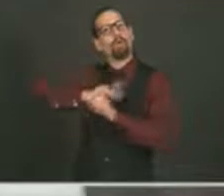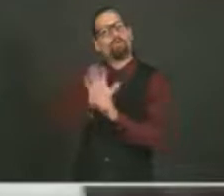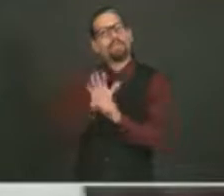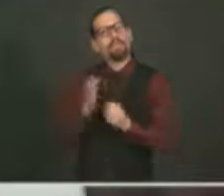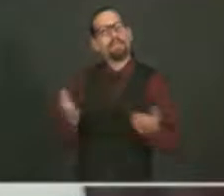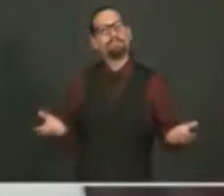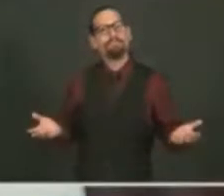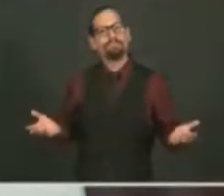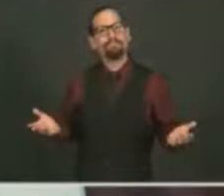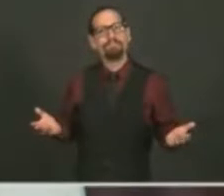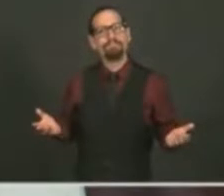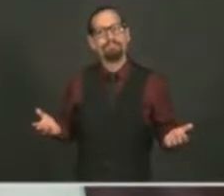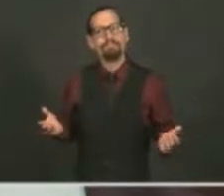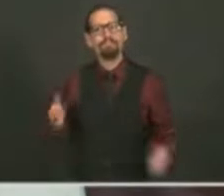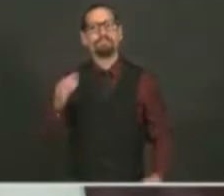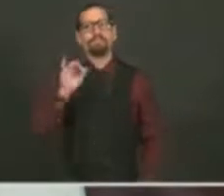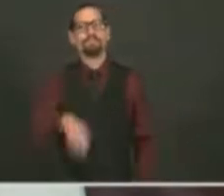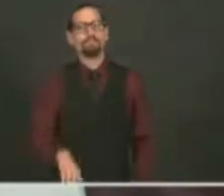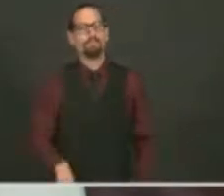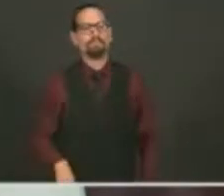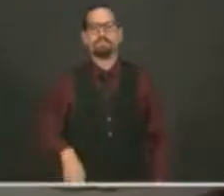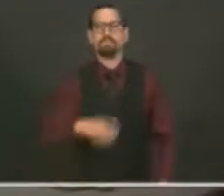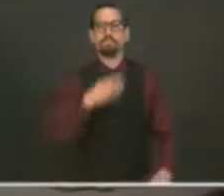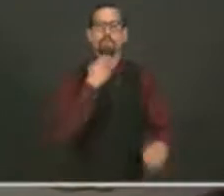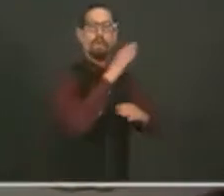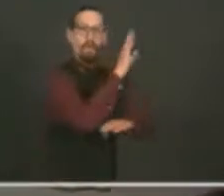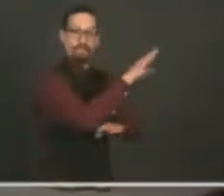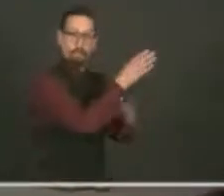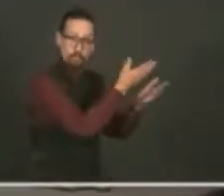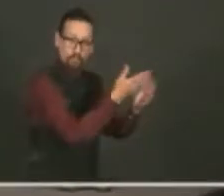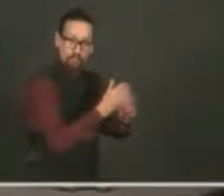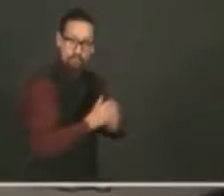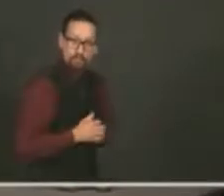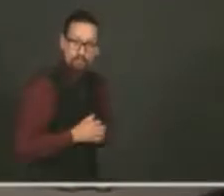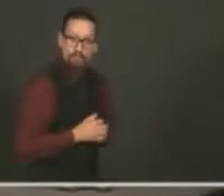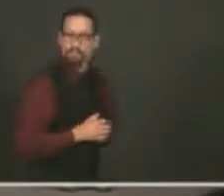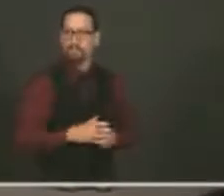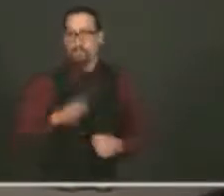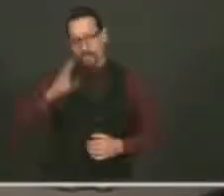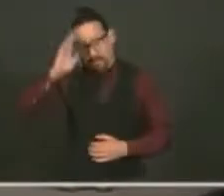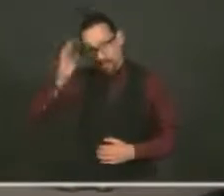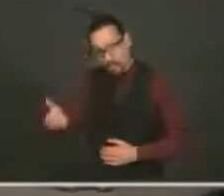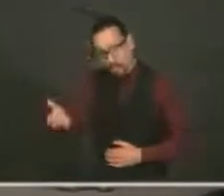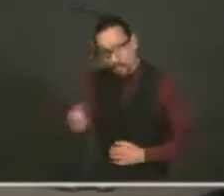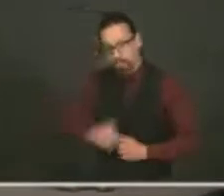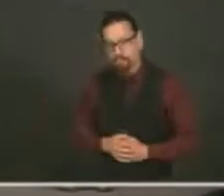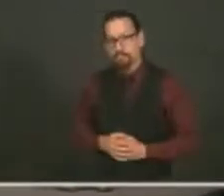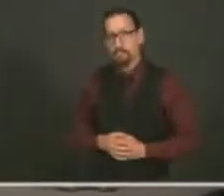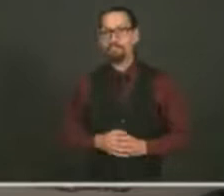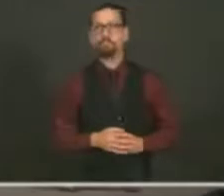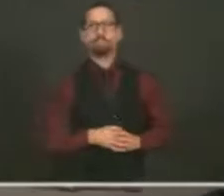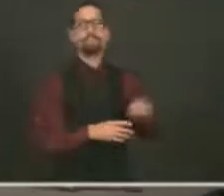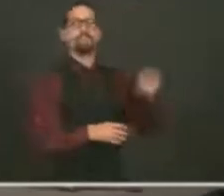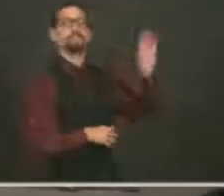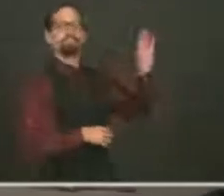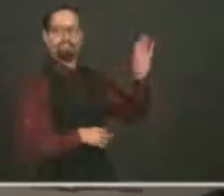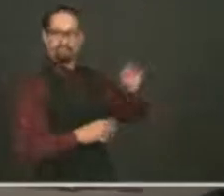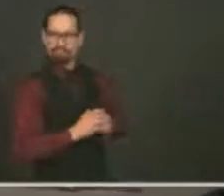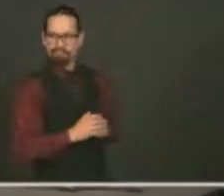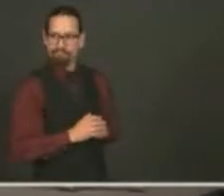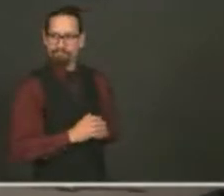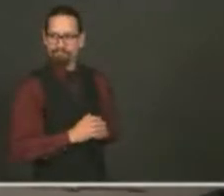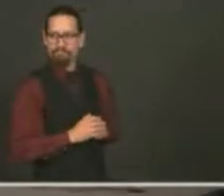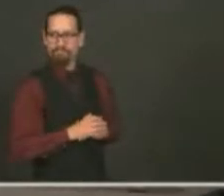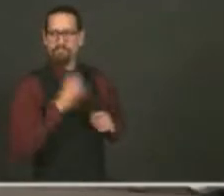afternoon. Hello. Shifting gears a little bit, you've distributed just over 20% of the aid for small businesses, and I